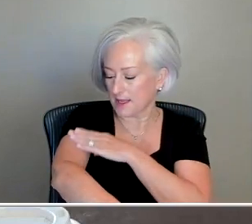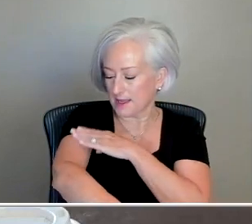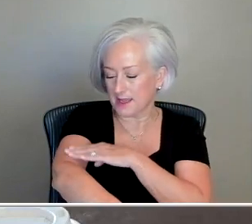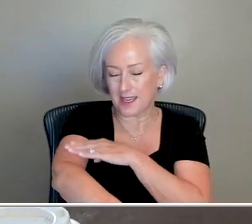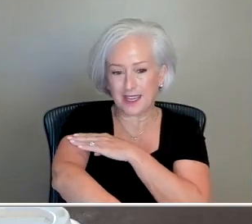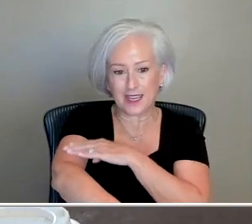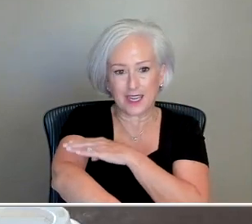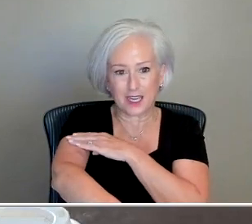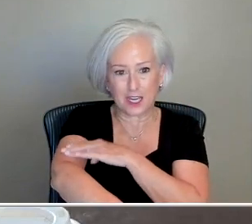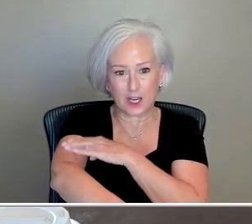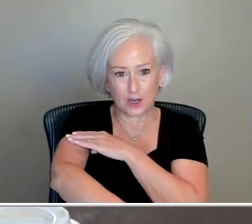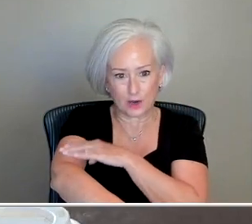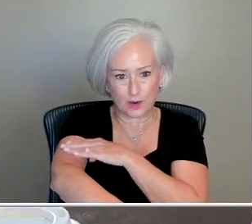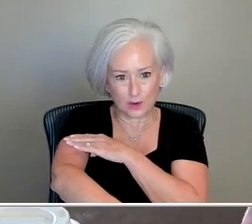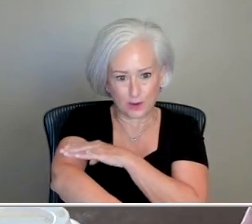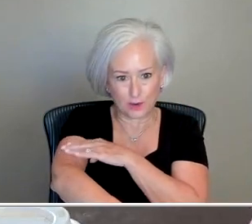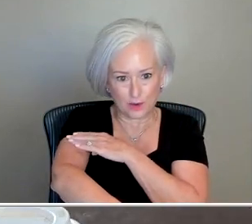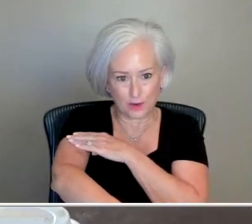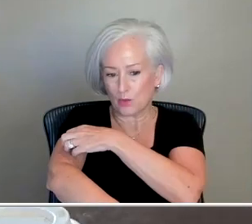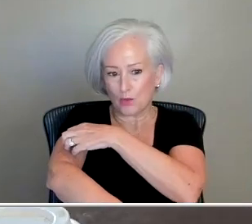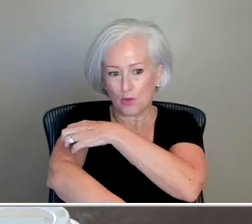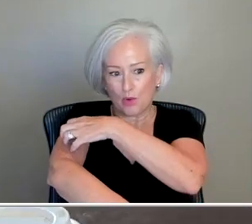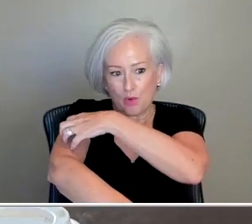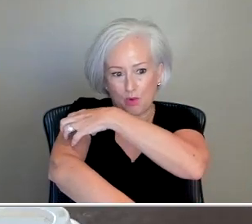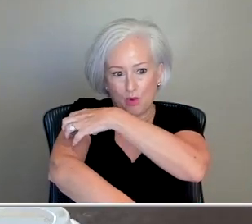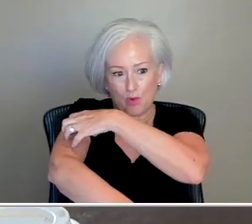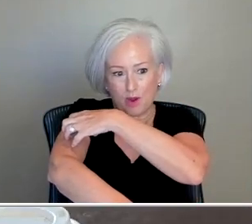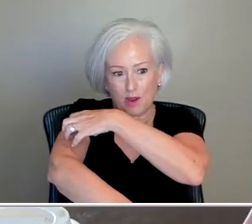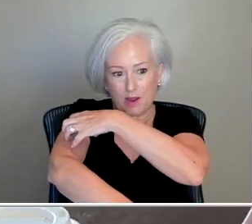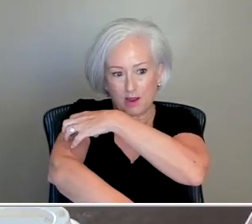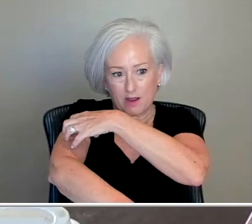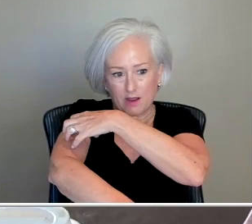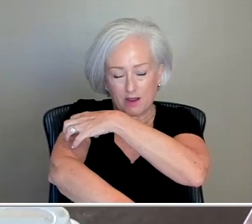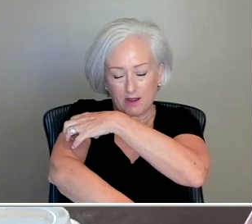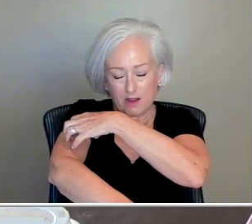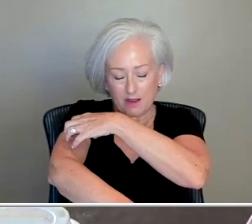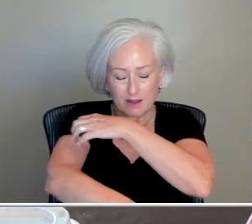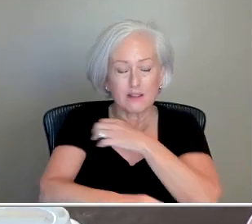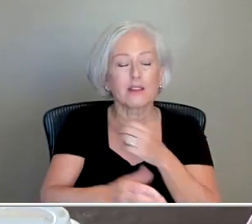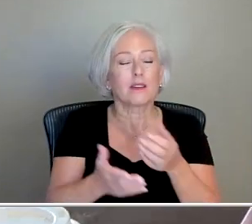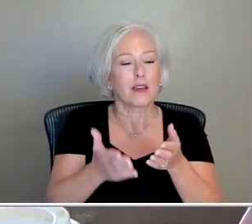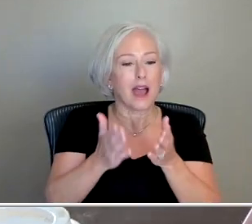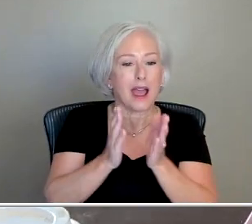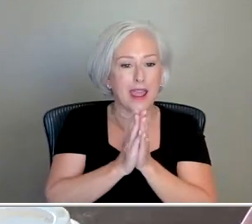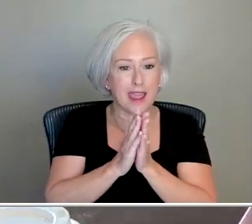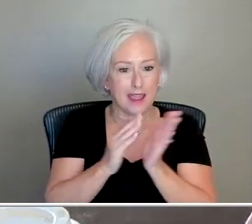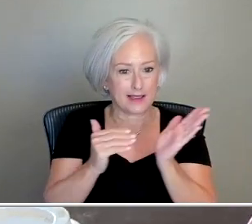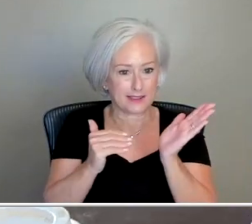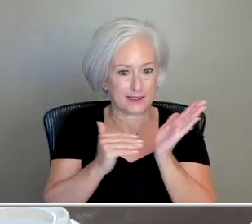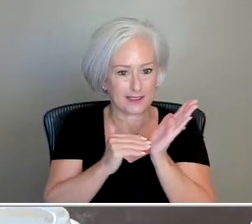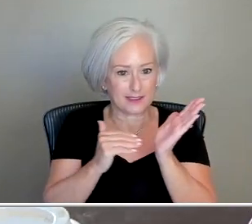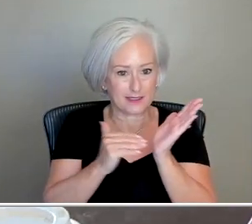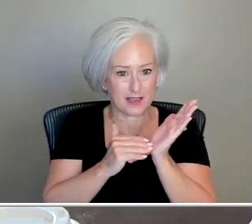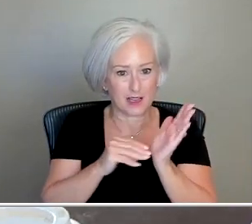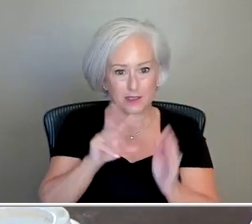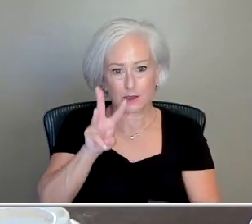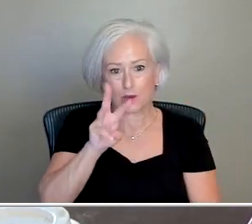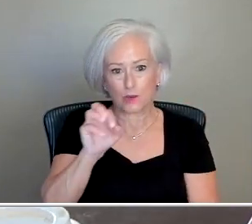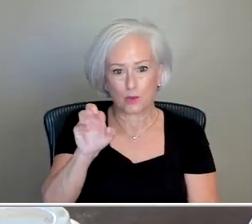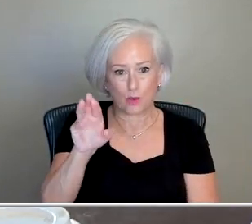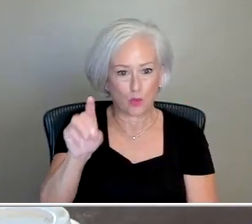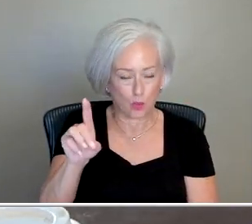right there. It was growing. It was a big lump. And I asked the doctor, Dr. Wood, I think was his name at the time, and he